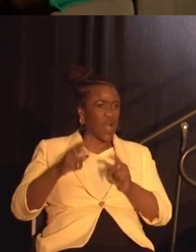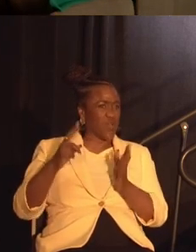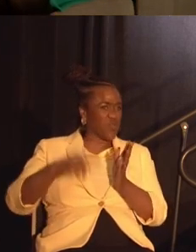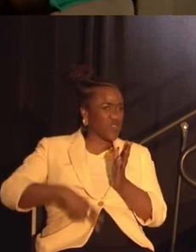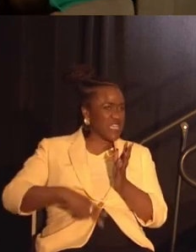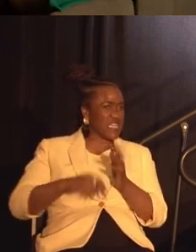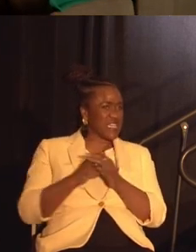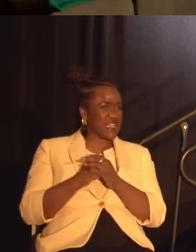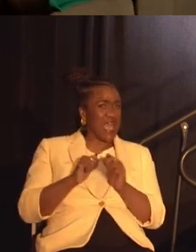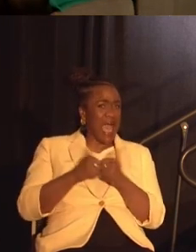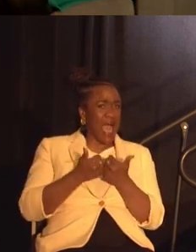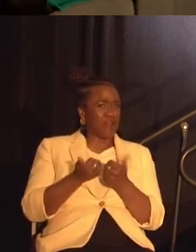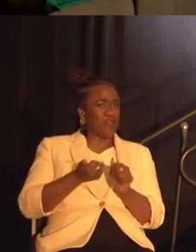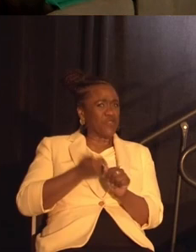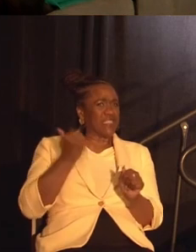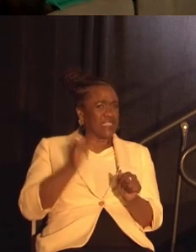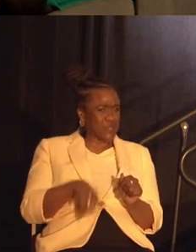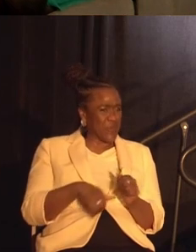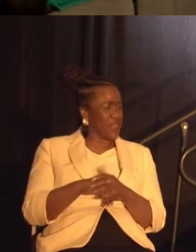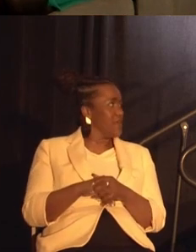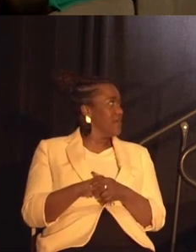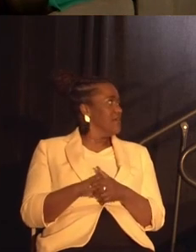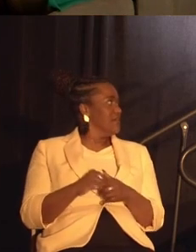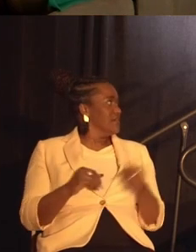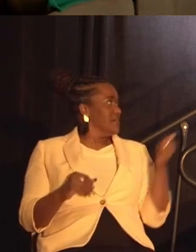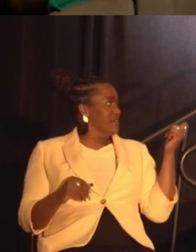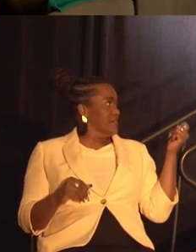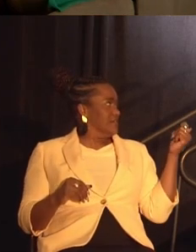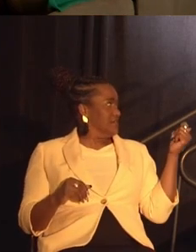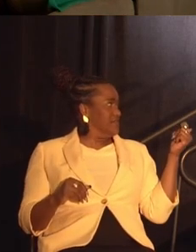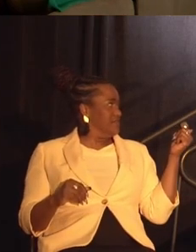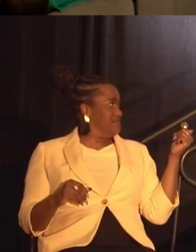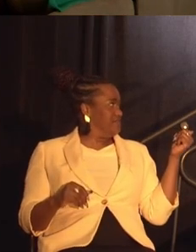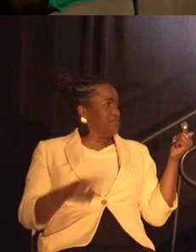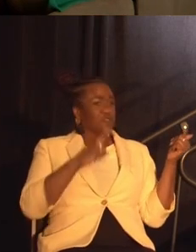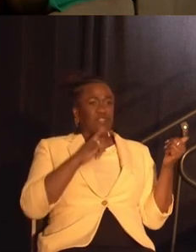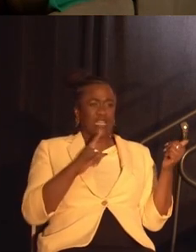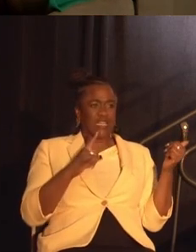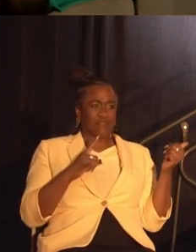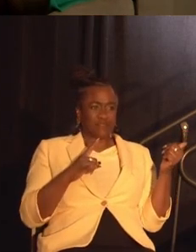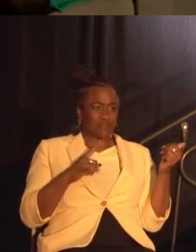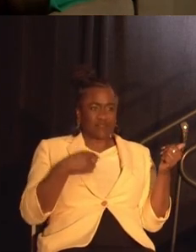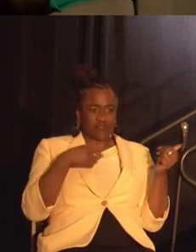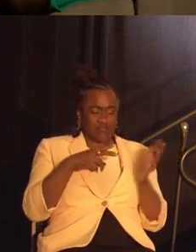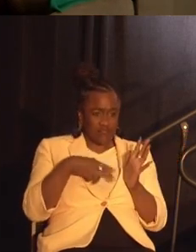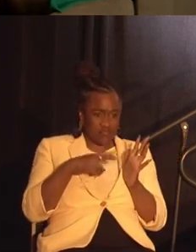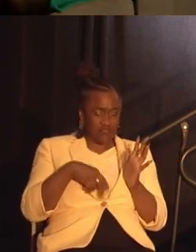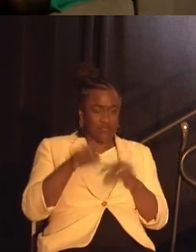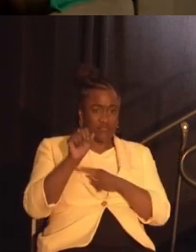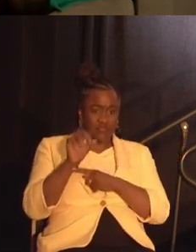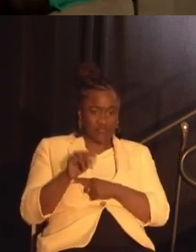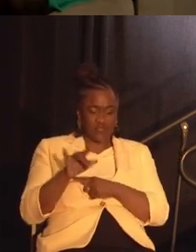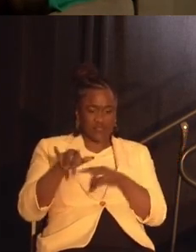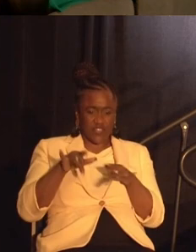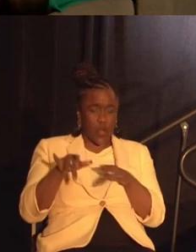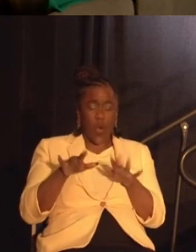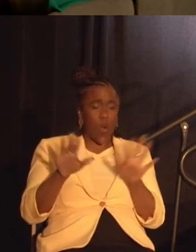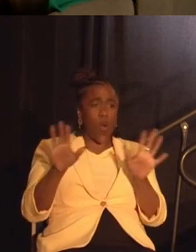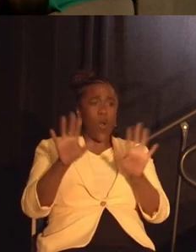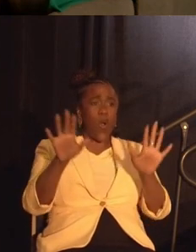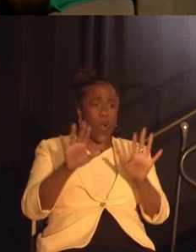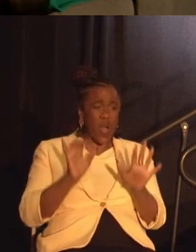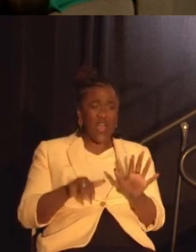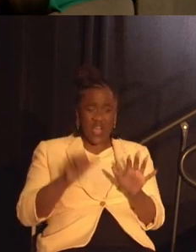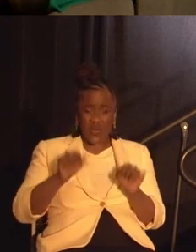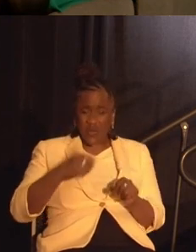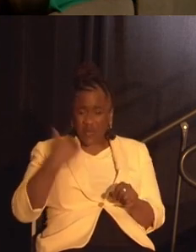do you resist? You're not allowed to do it, right? You're not allowed to. It's devastating. Yeah. You're like, oh, I can see the better word. Yeah. Oh, yeah.